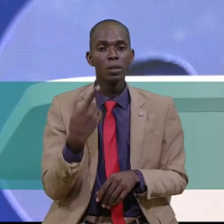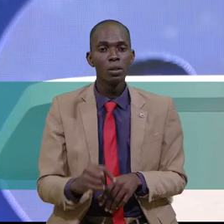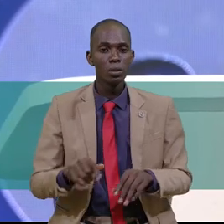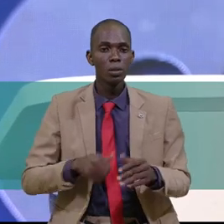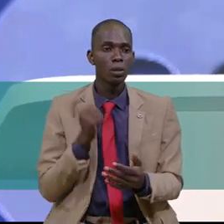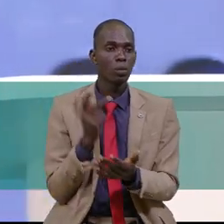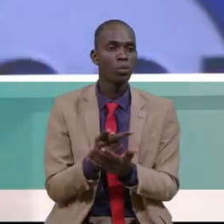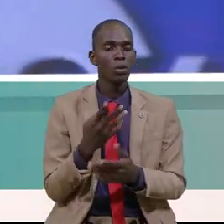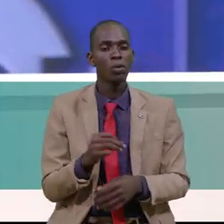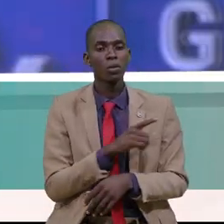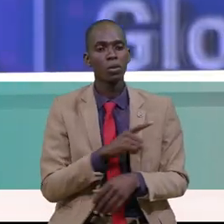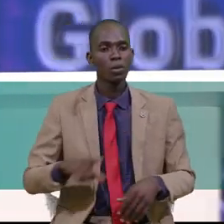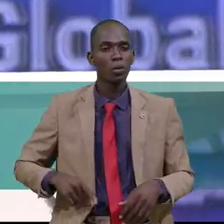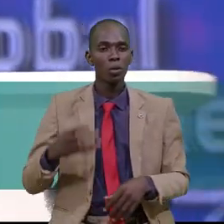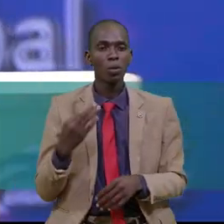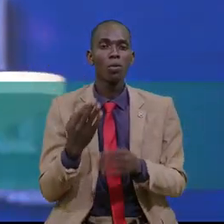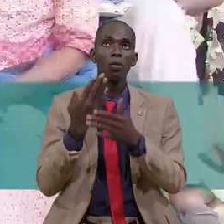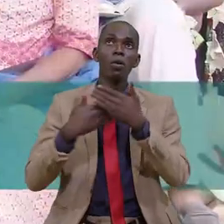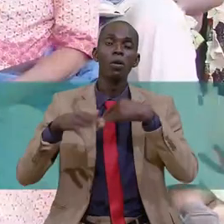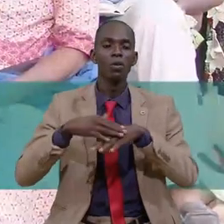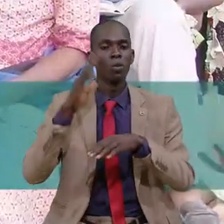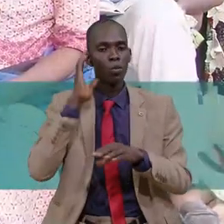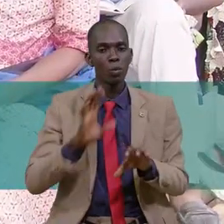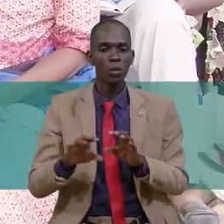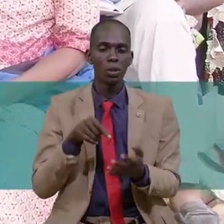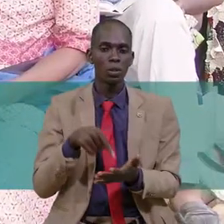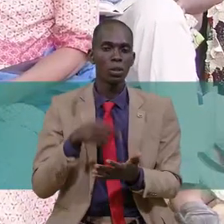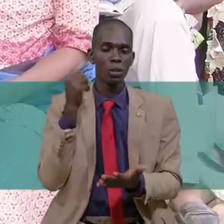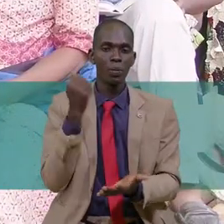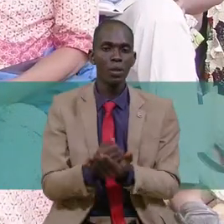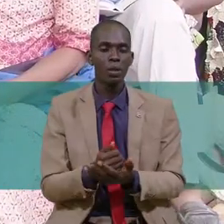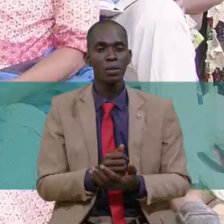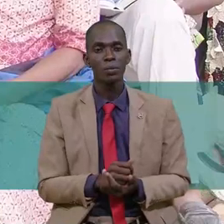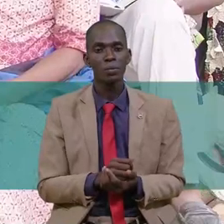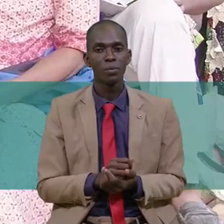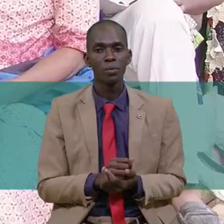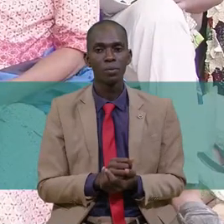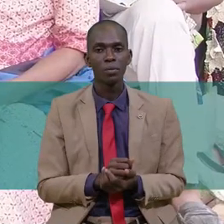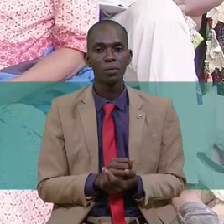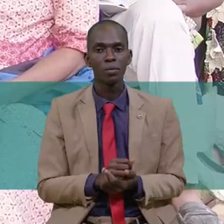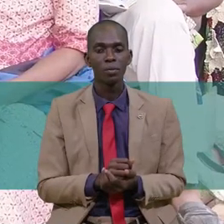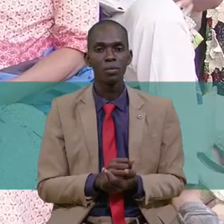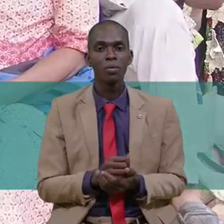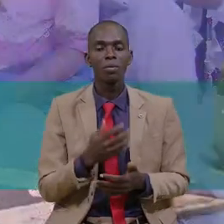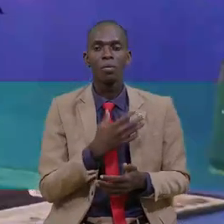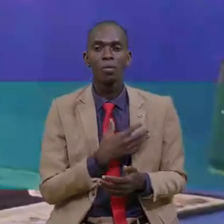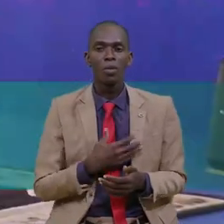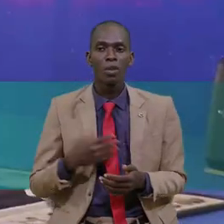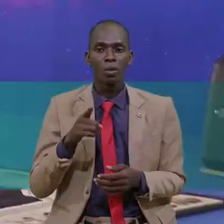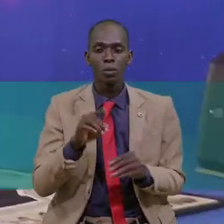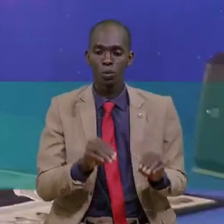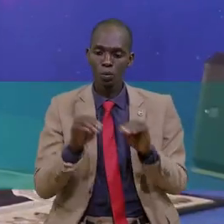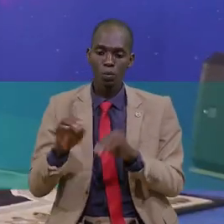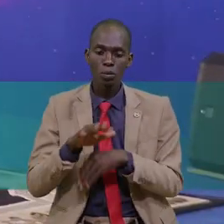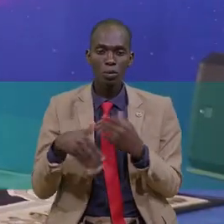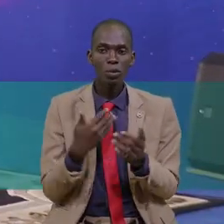of hosts will perform this. Can you put all your plans in the hands of God and